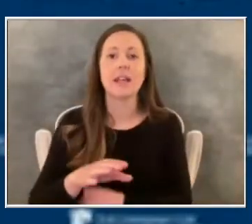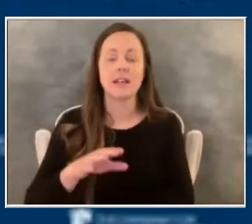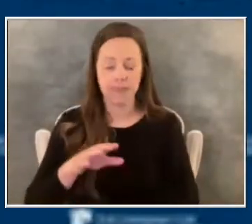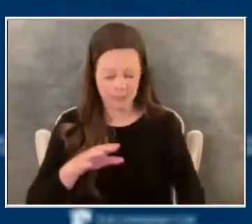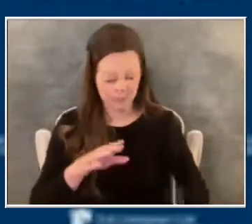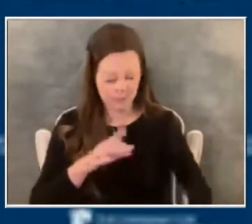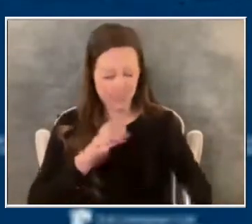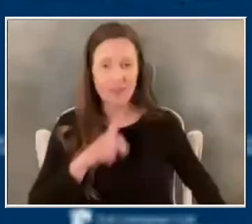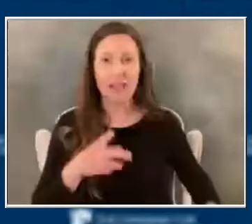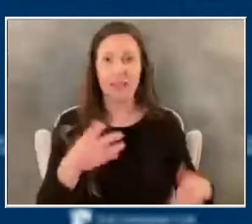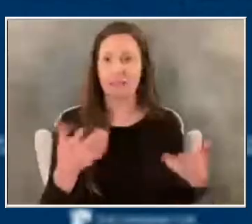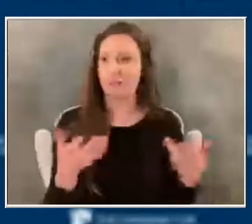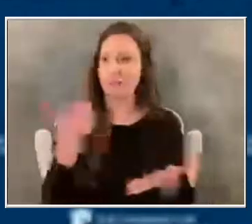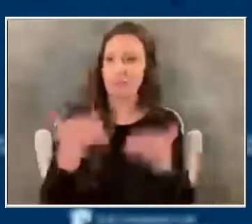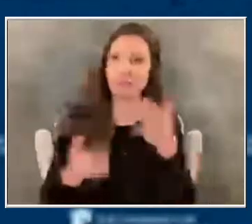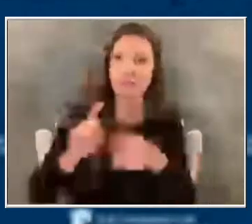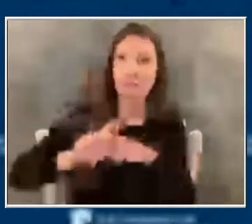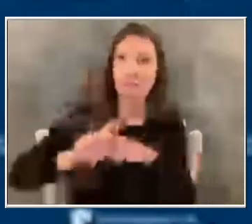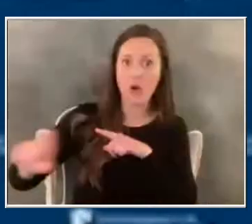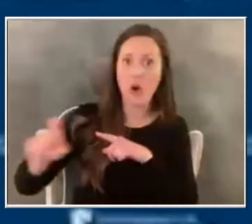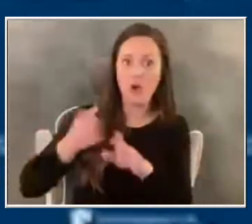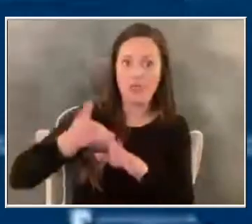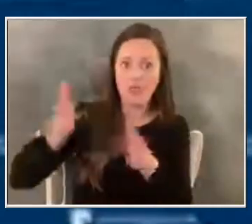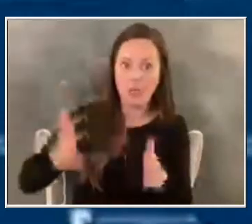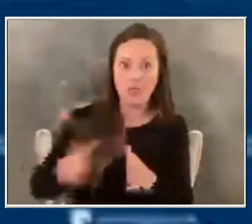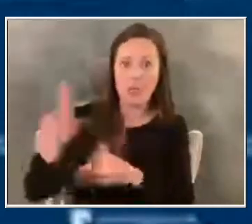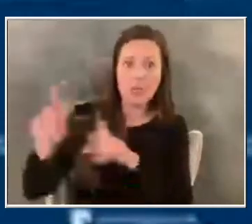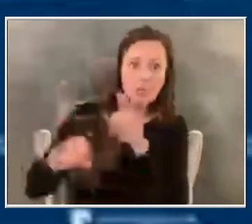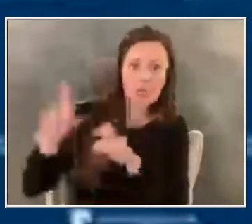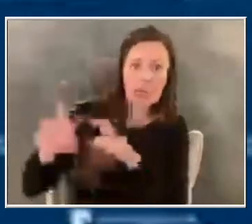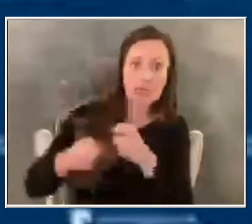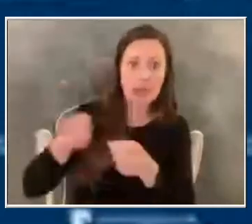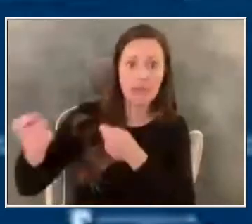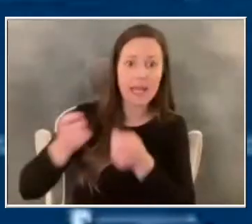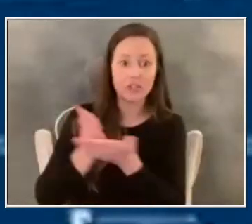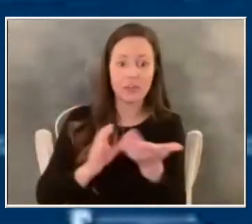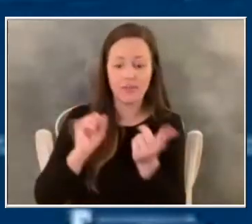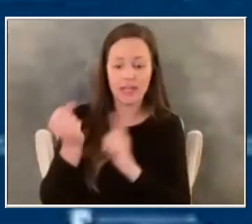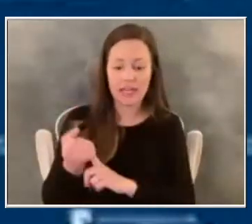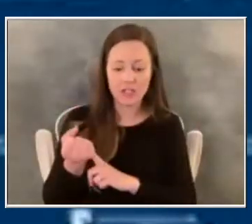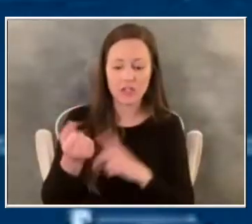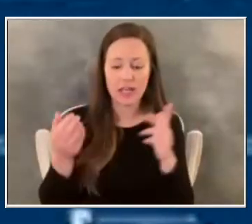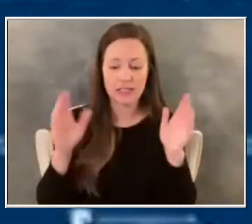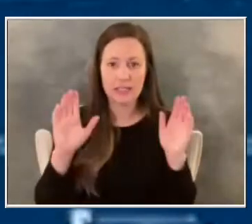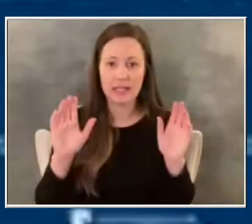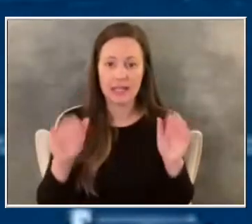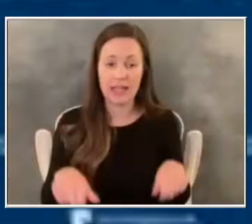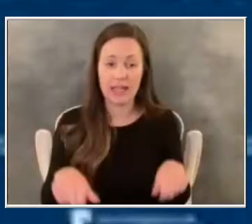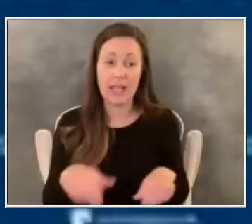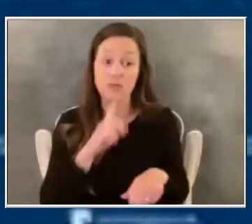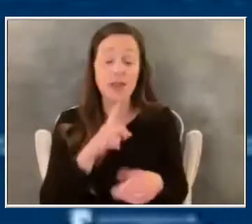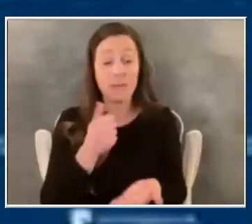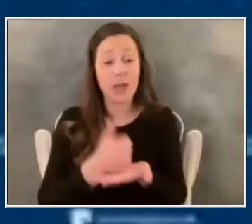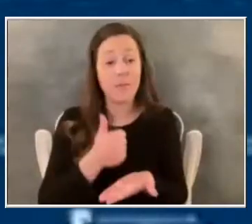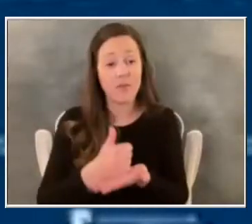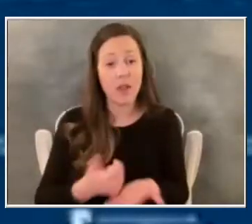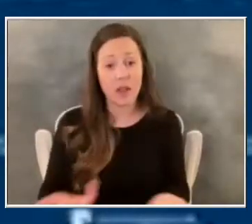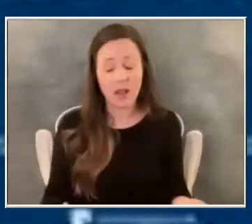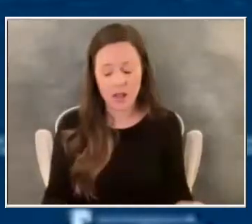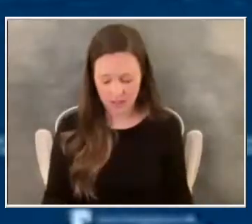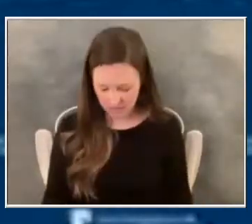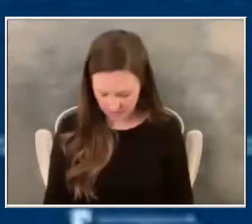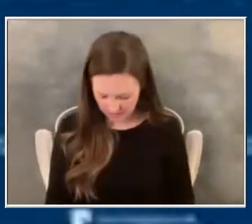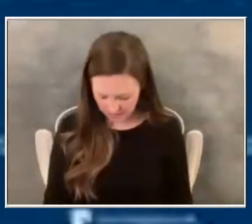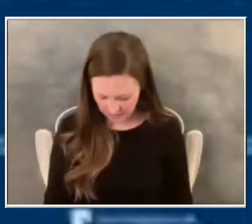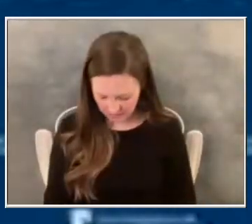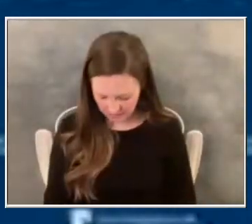questions by to how to maybe go about managing some of those conditions. That can be very helpful. The training that